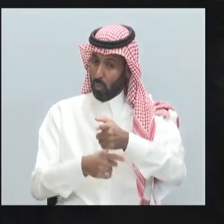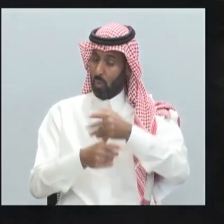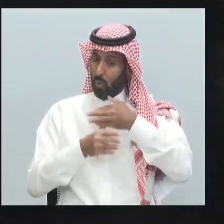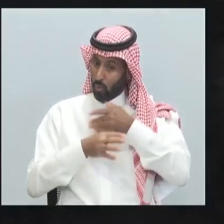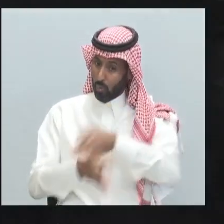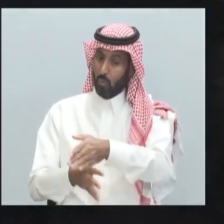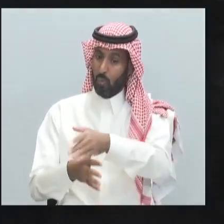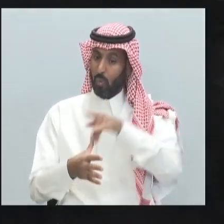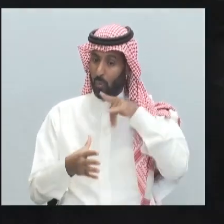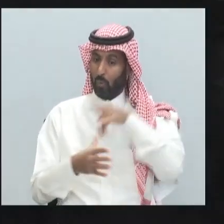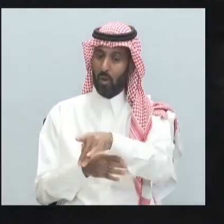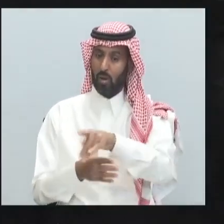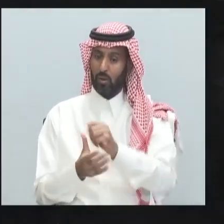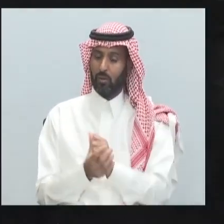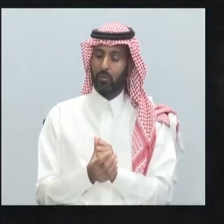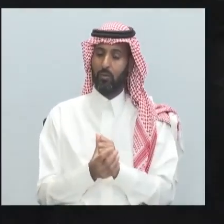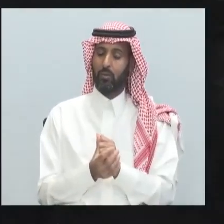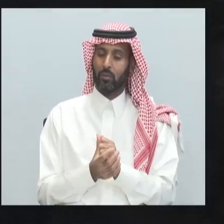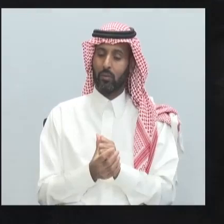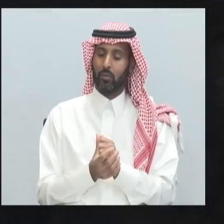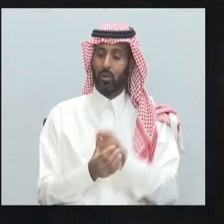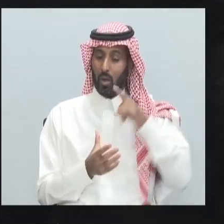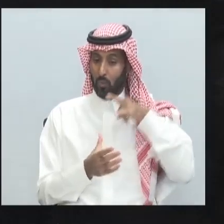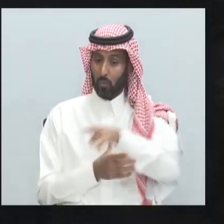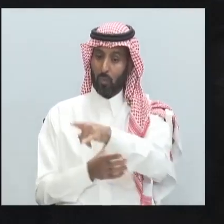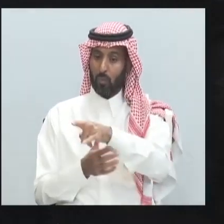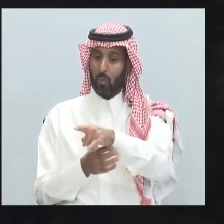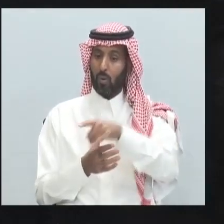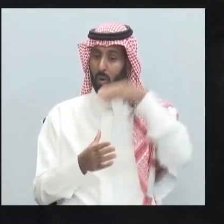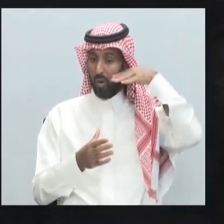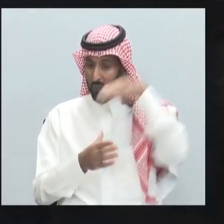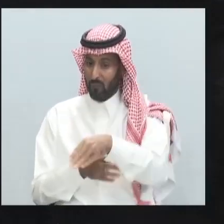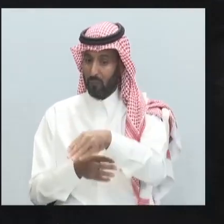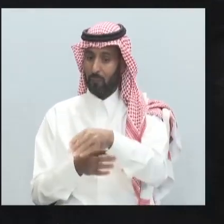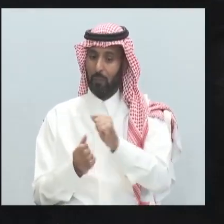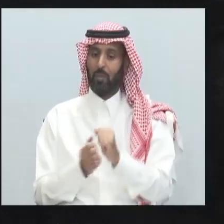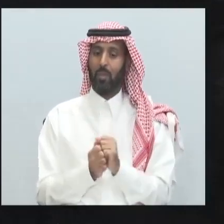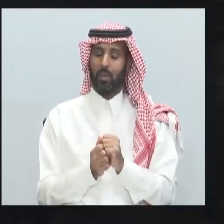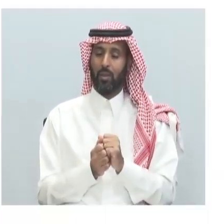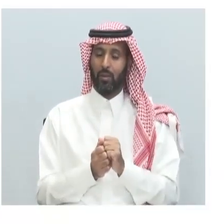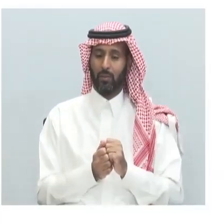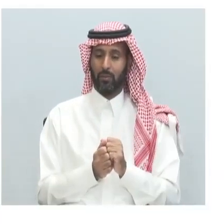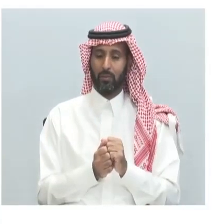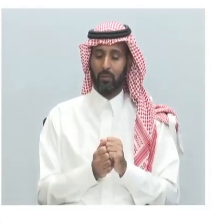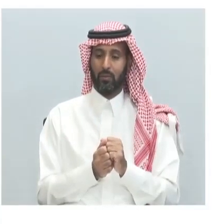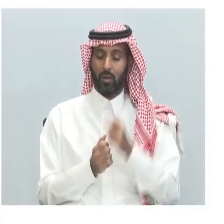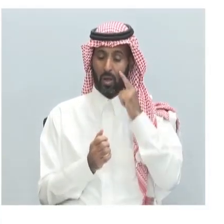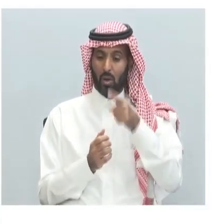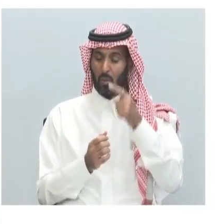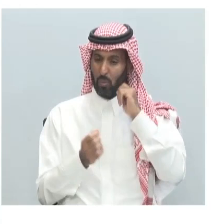can fly, what? Fast. And dive. Okay, dive